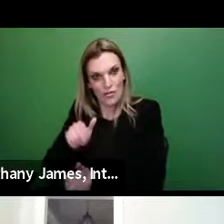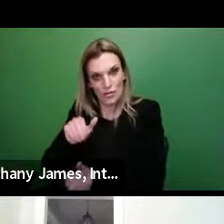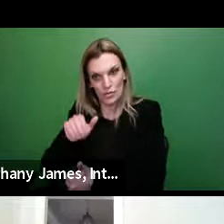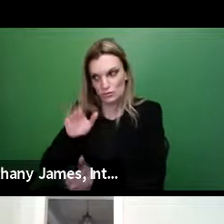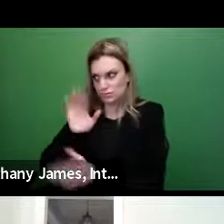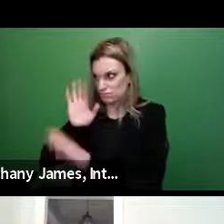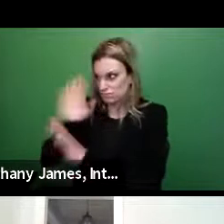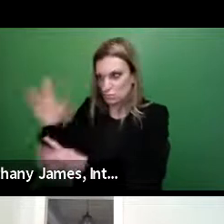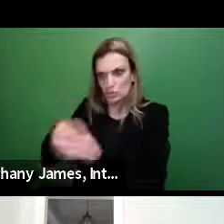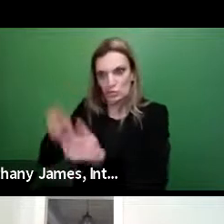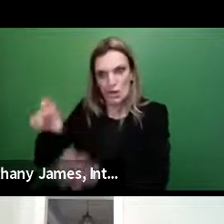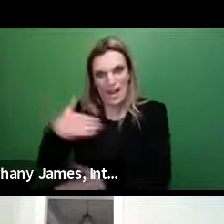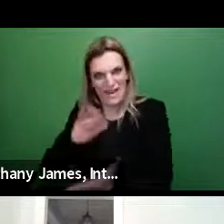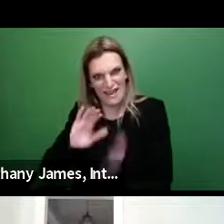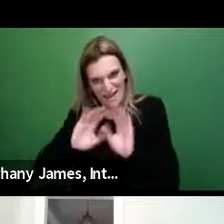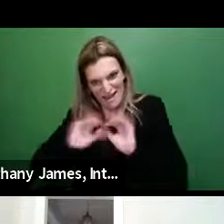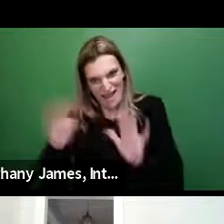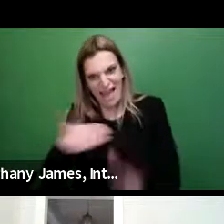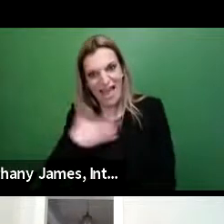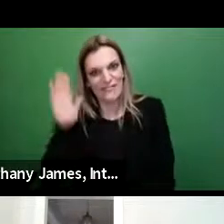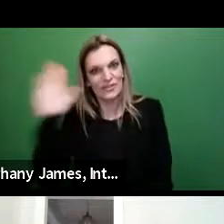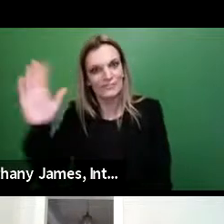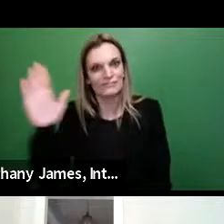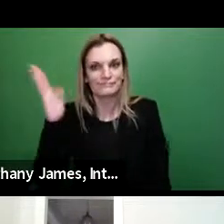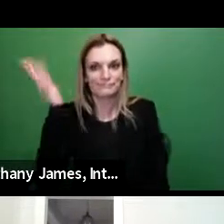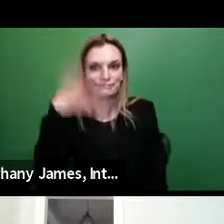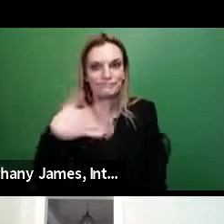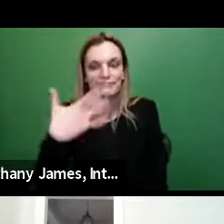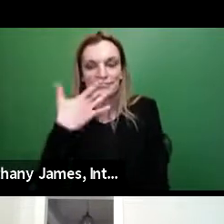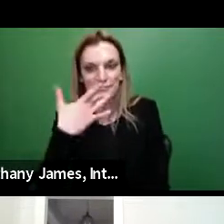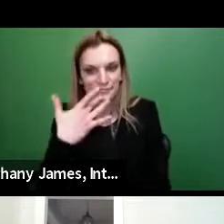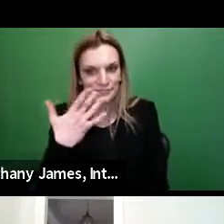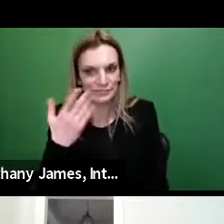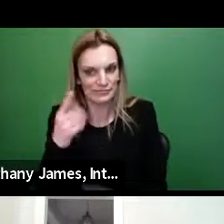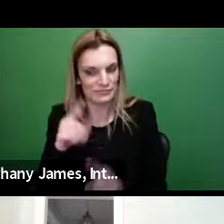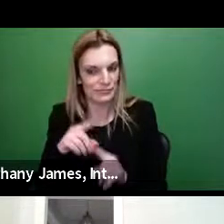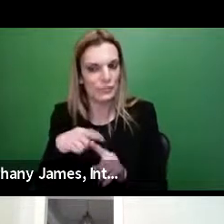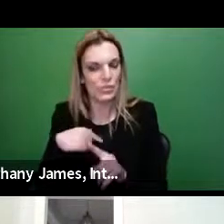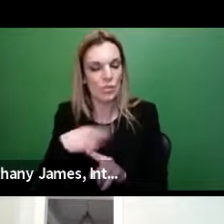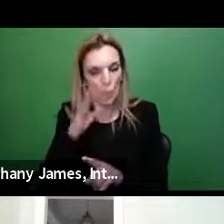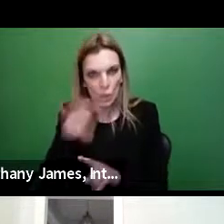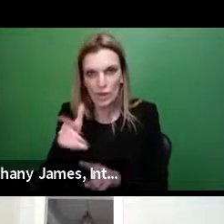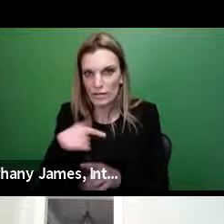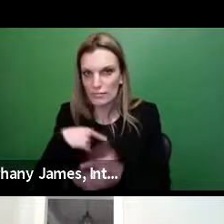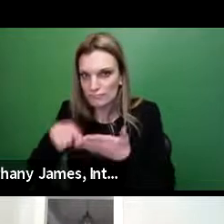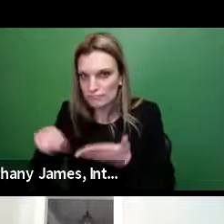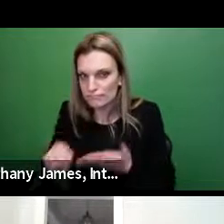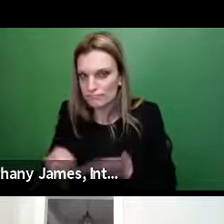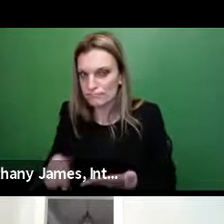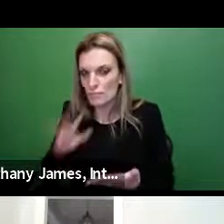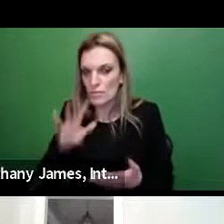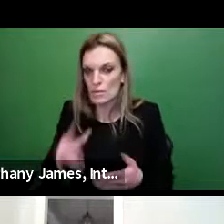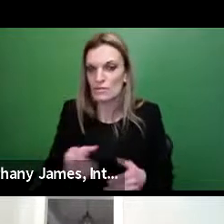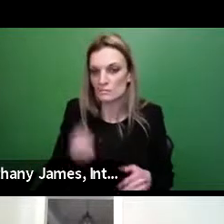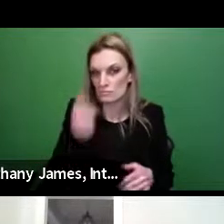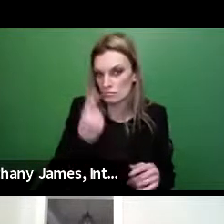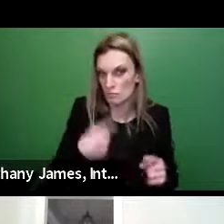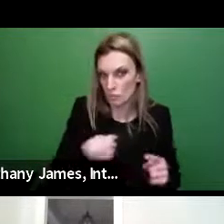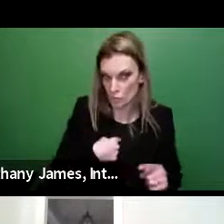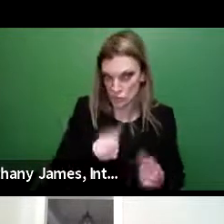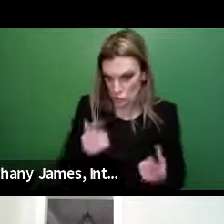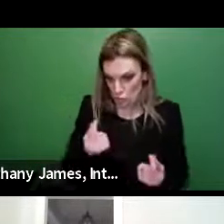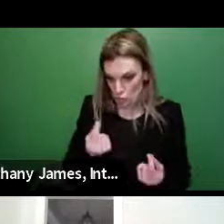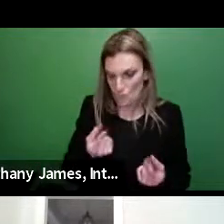should be aware of it and we should be actively engaged in it. But as the commission is aware, we launch at the point of complaint.